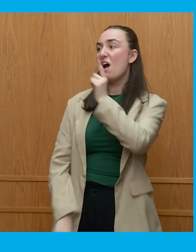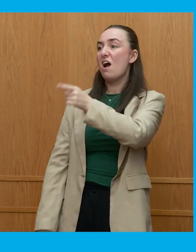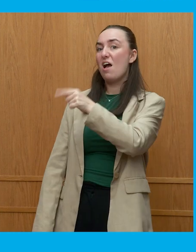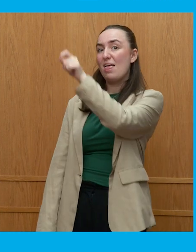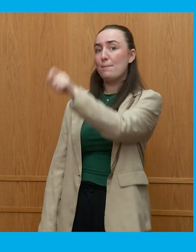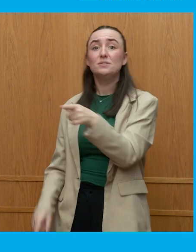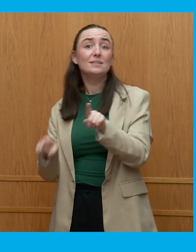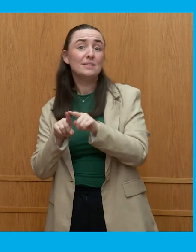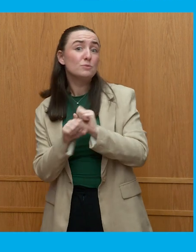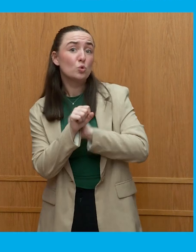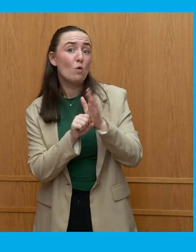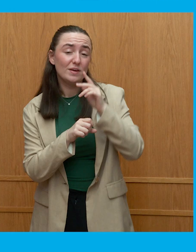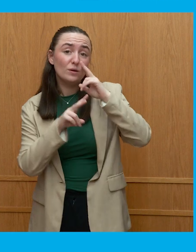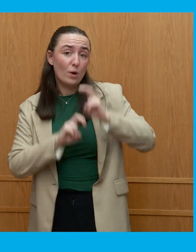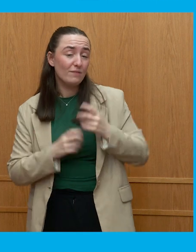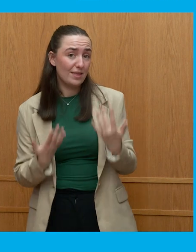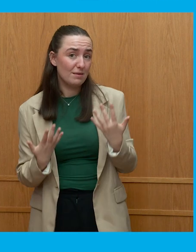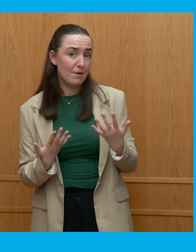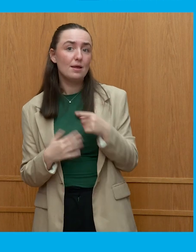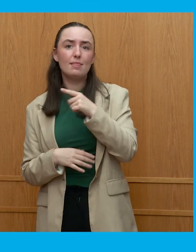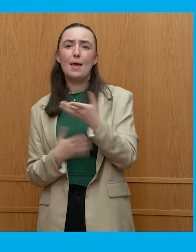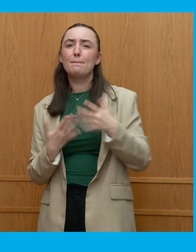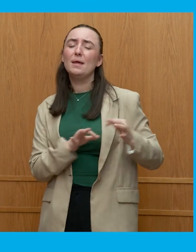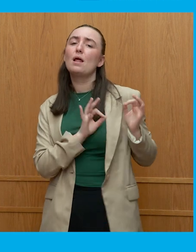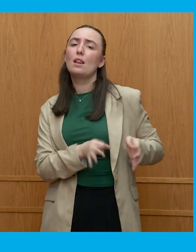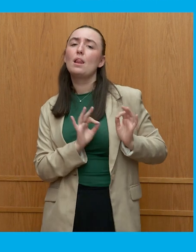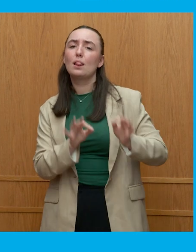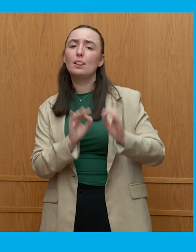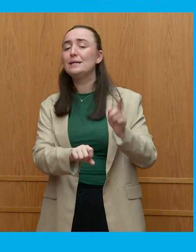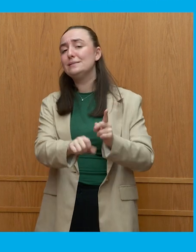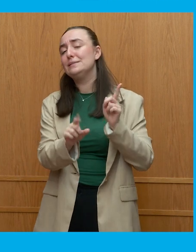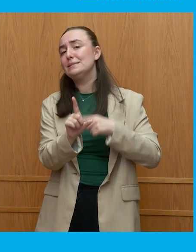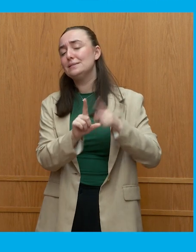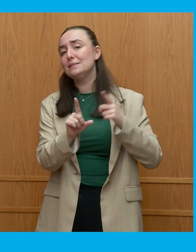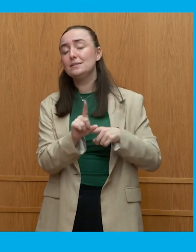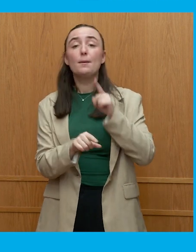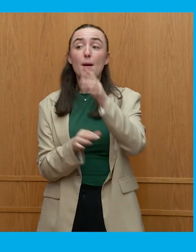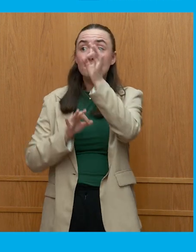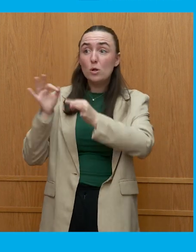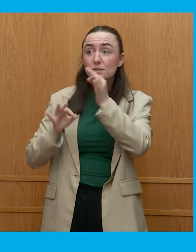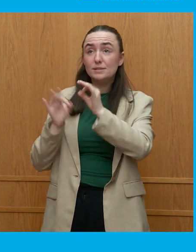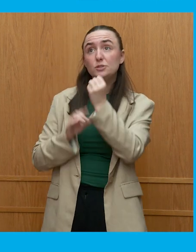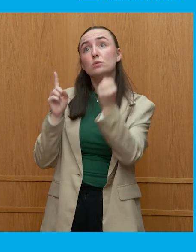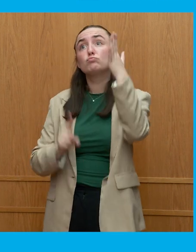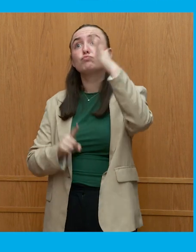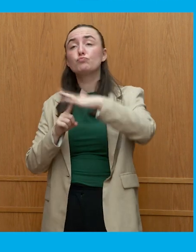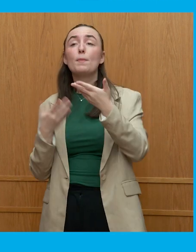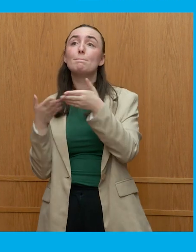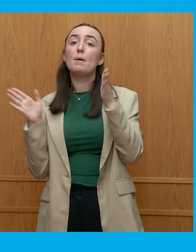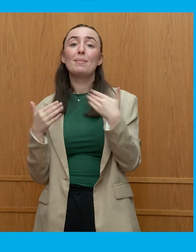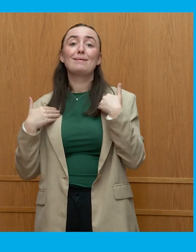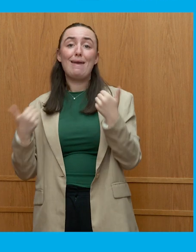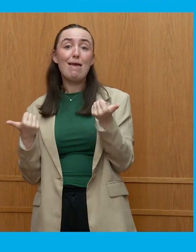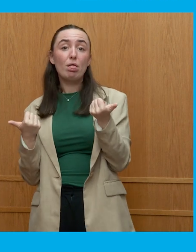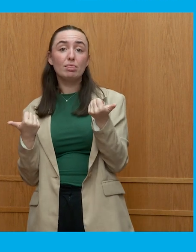at the moment. The COVID inquiries aren't going to report for years. The current politicians, or the politicians who were in charge of public health policy at the time of COVID, all will have